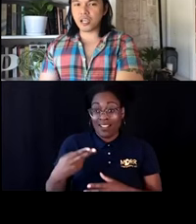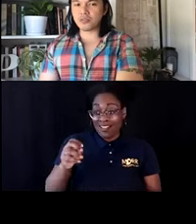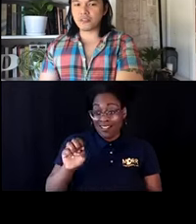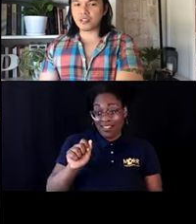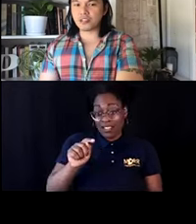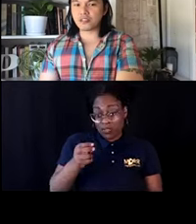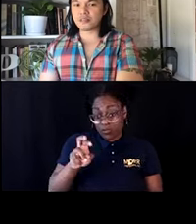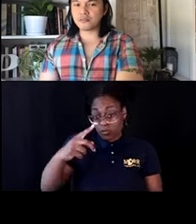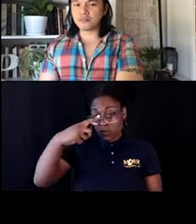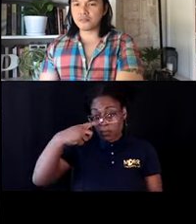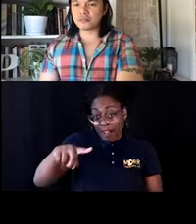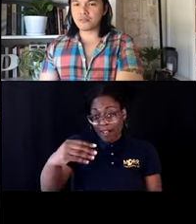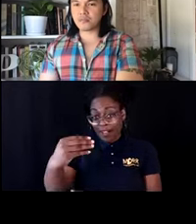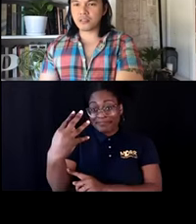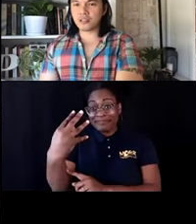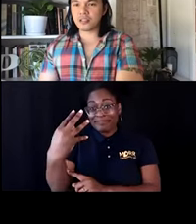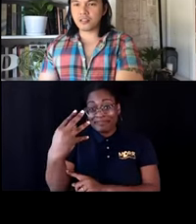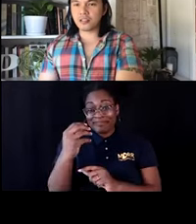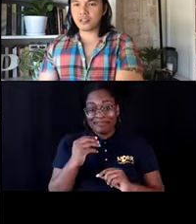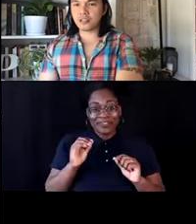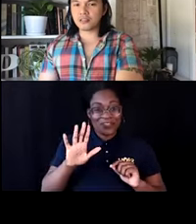the camera for us